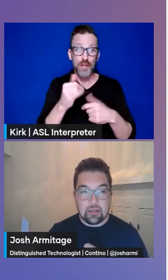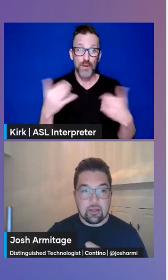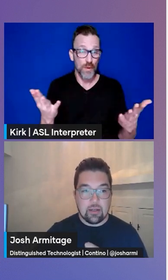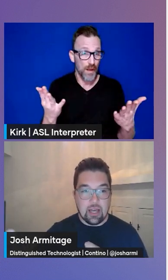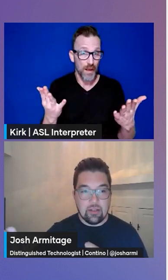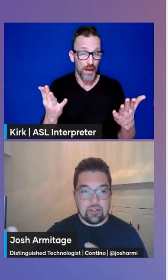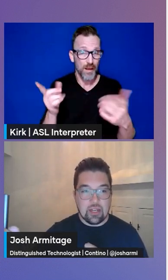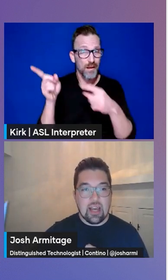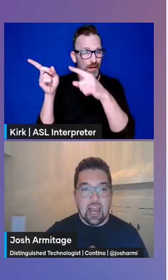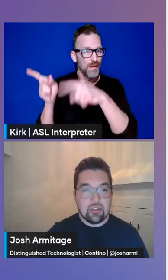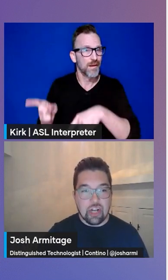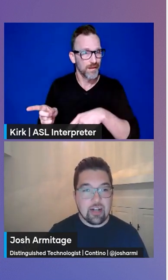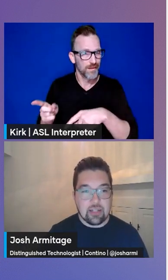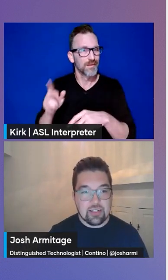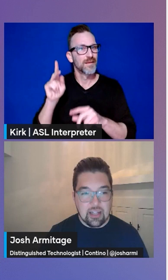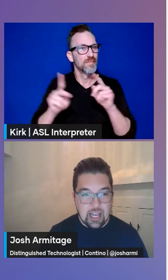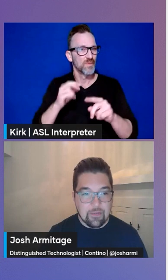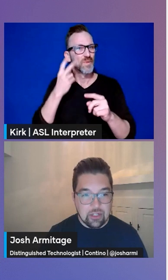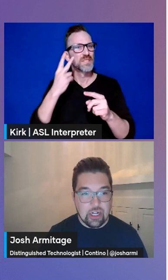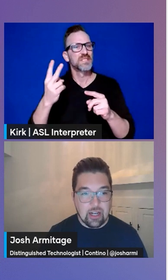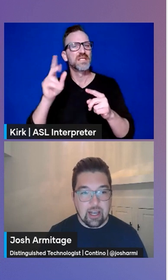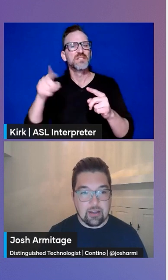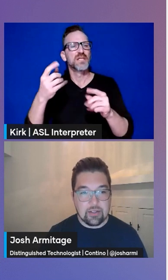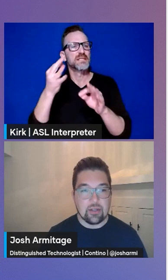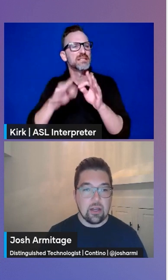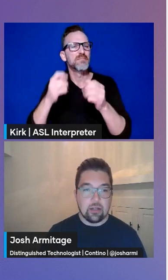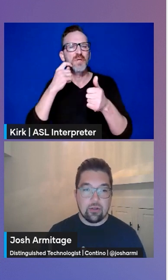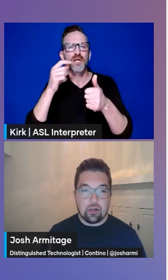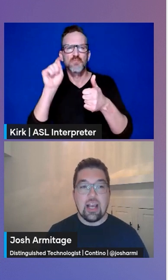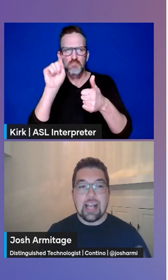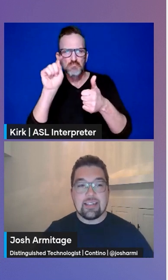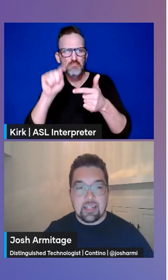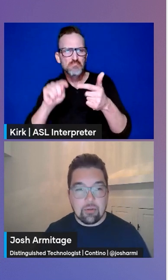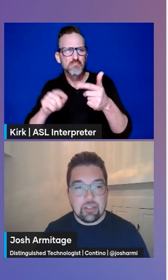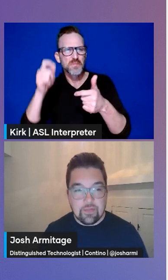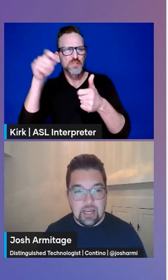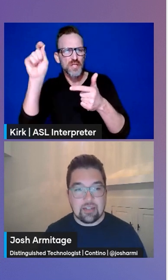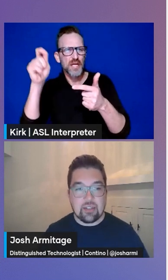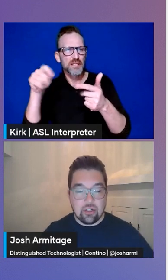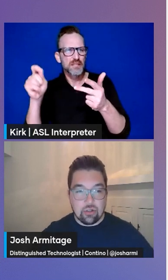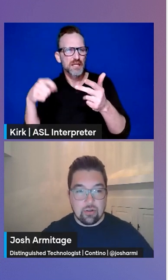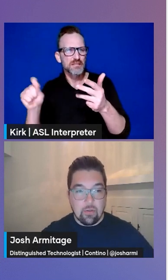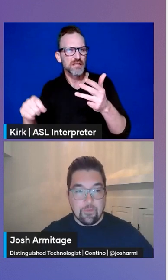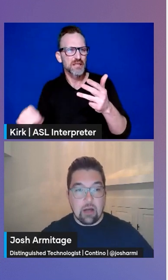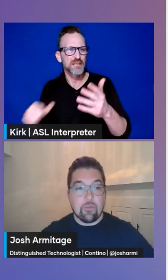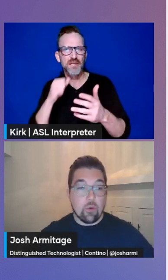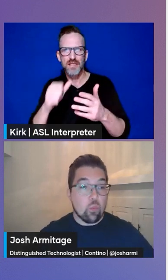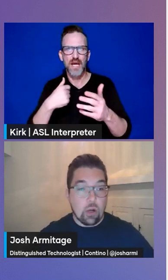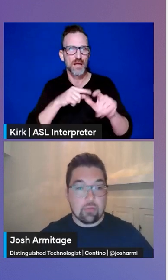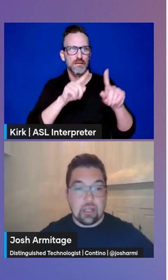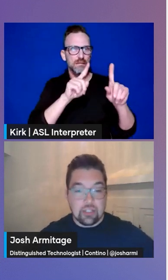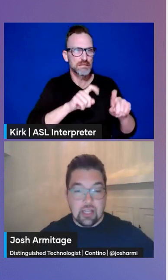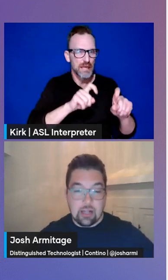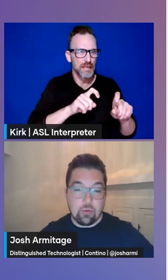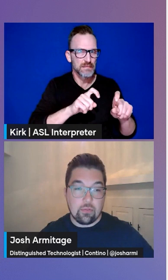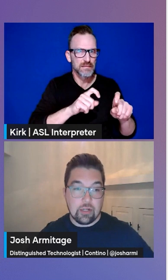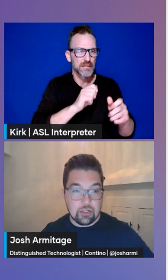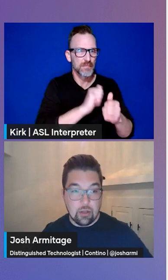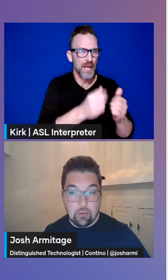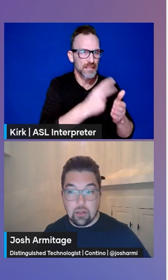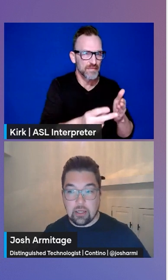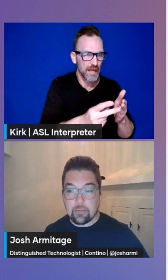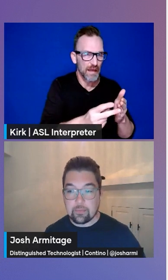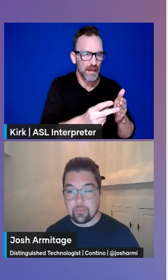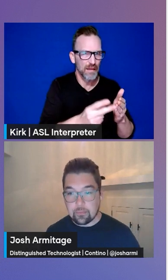it as a checklist that they have to check against, not a series of tests that should fail for one reason and one